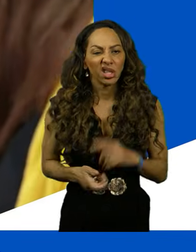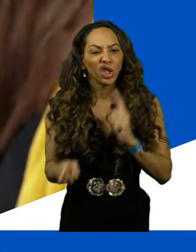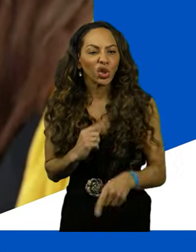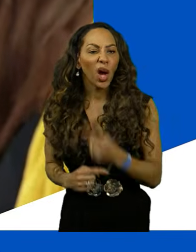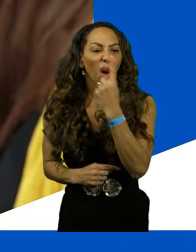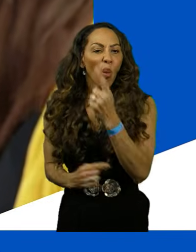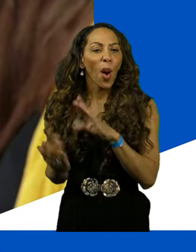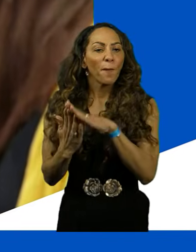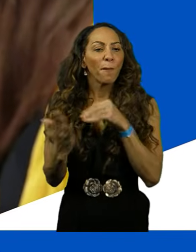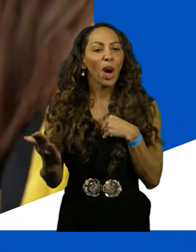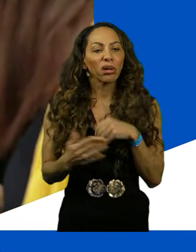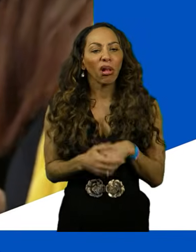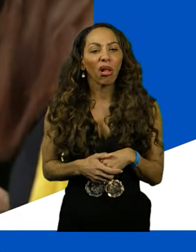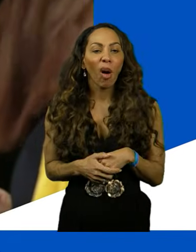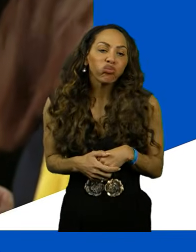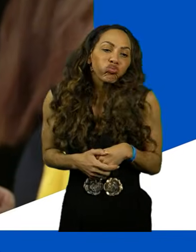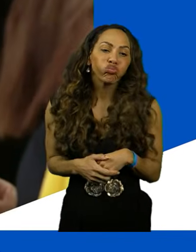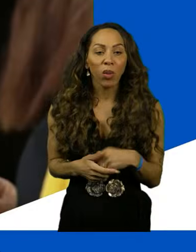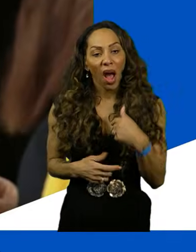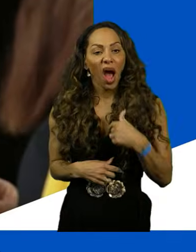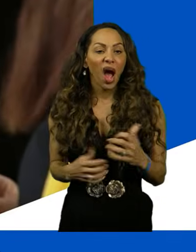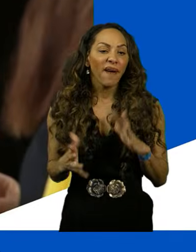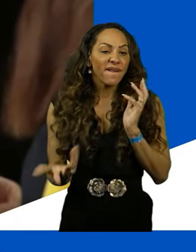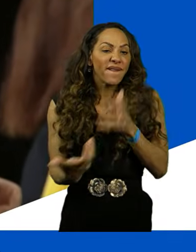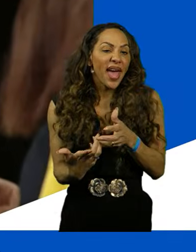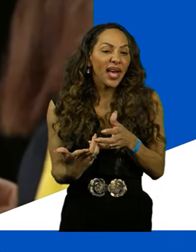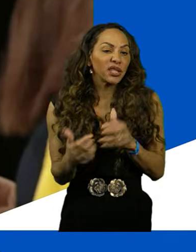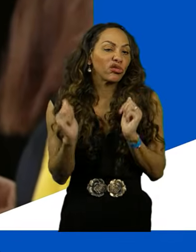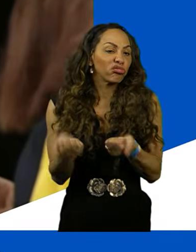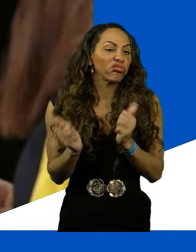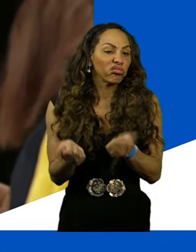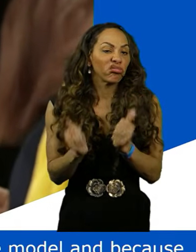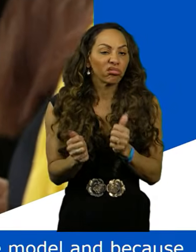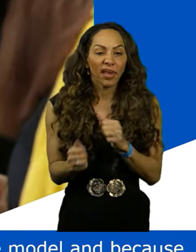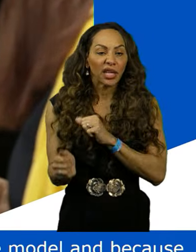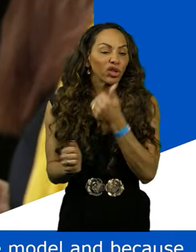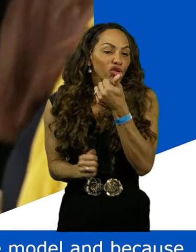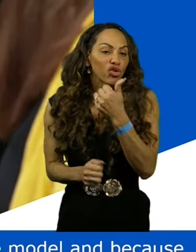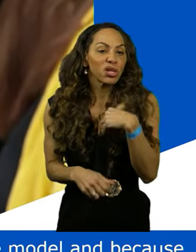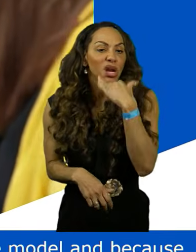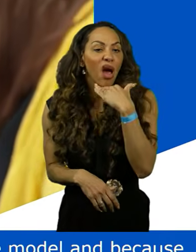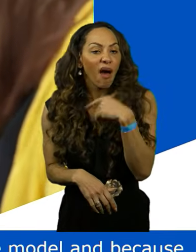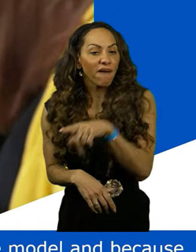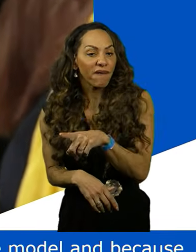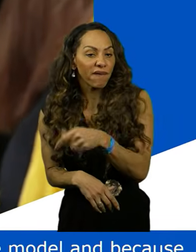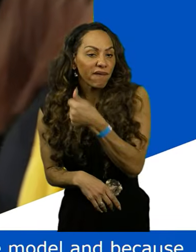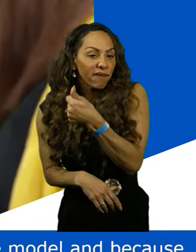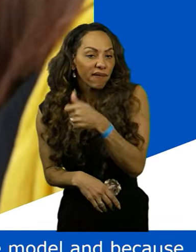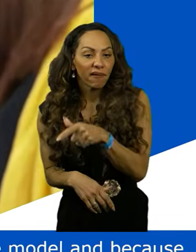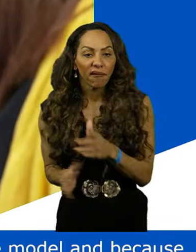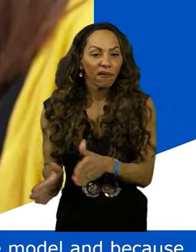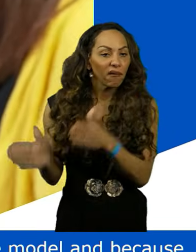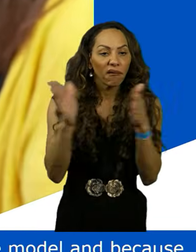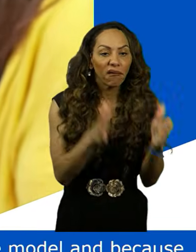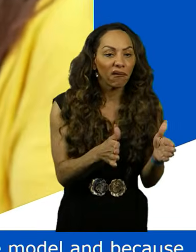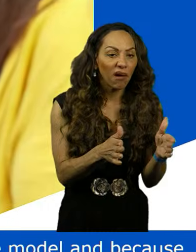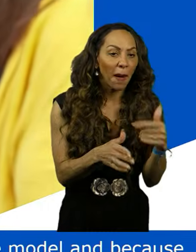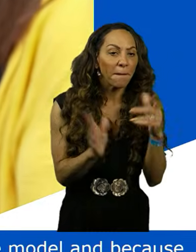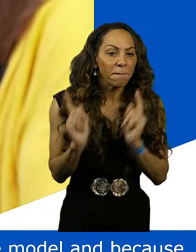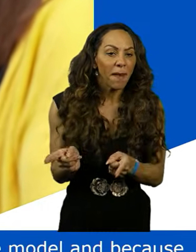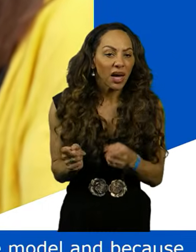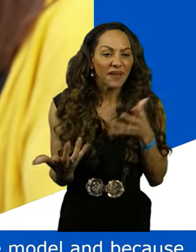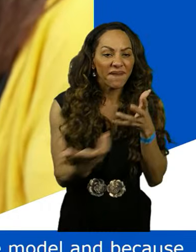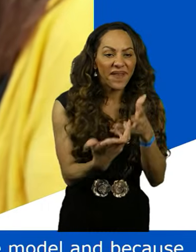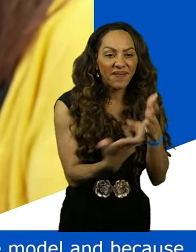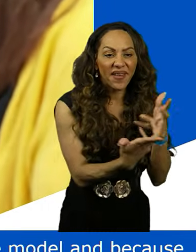model and because you fit into that, assume you will fit into another. Because with ours,